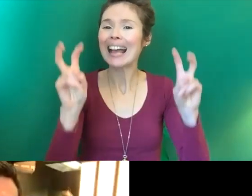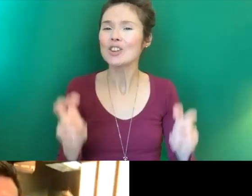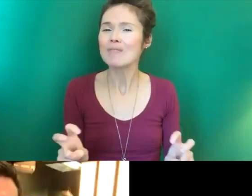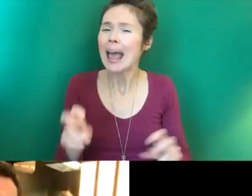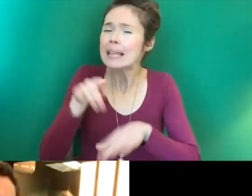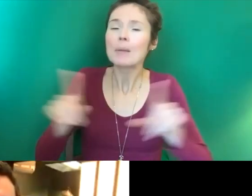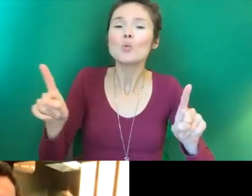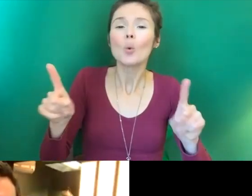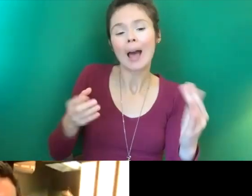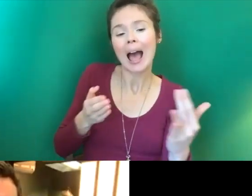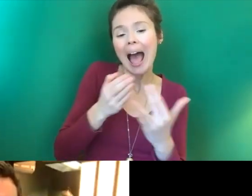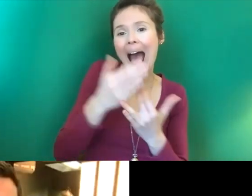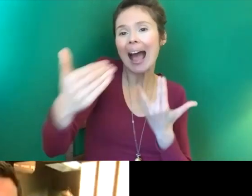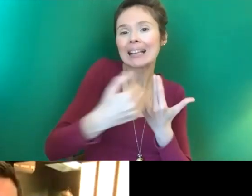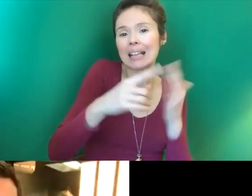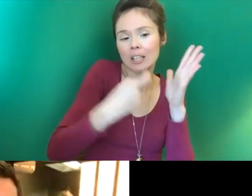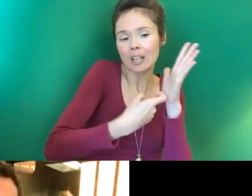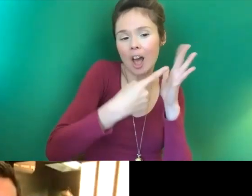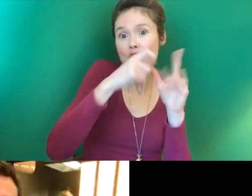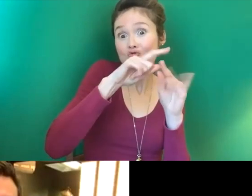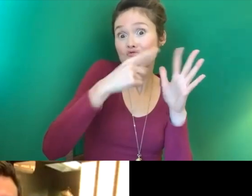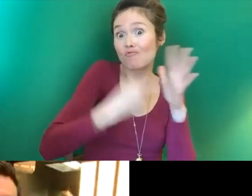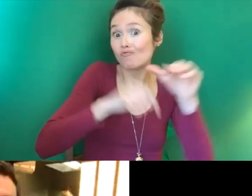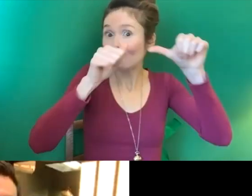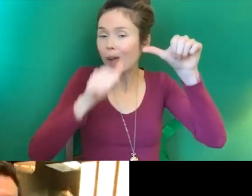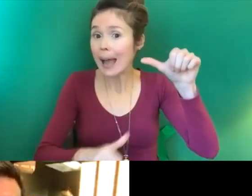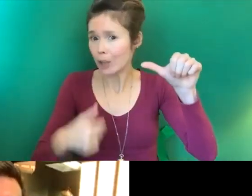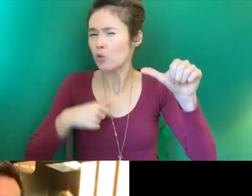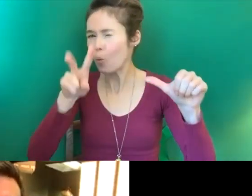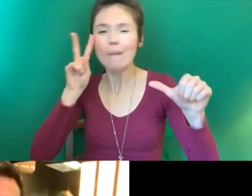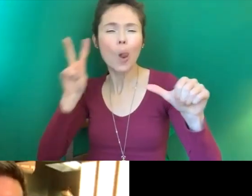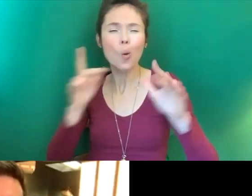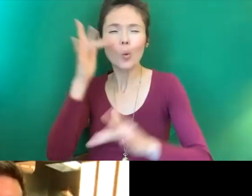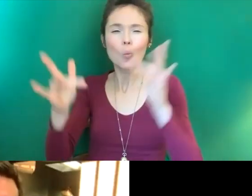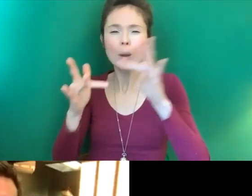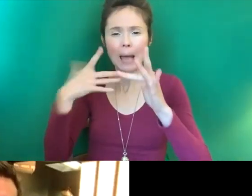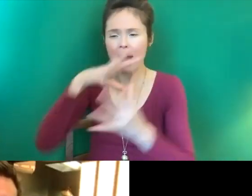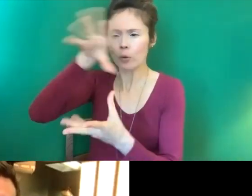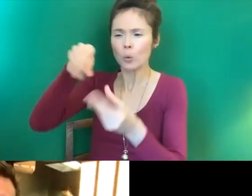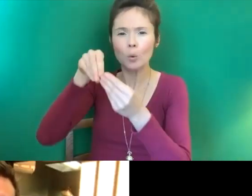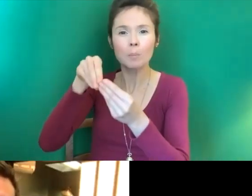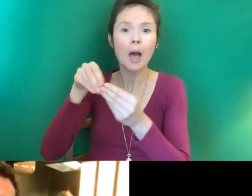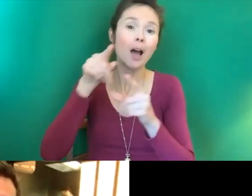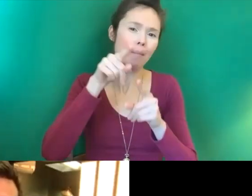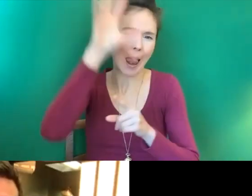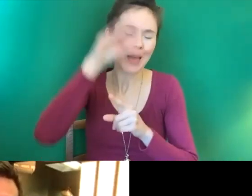rider, and it explains everything we've done under each area. So at